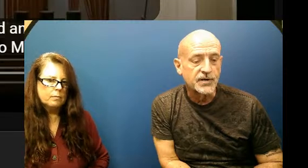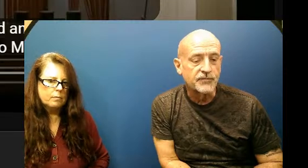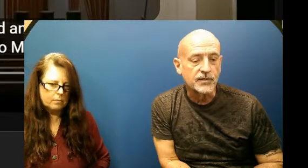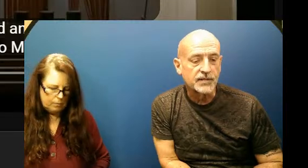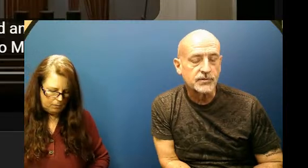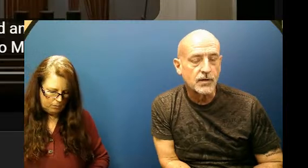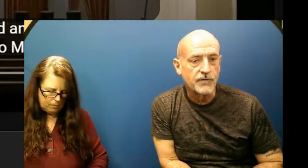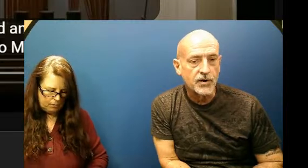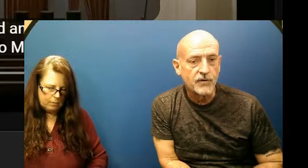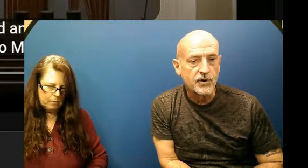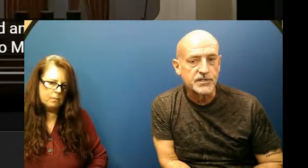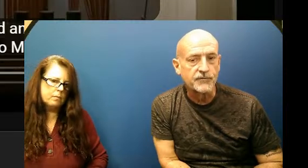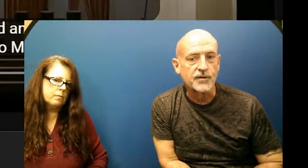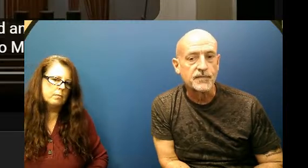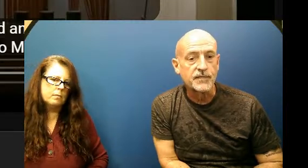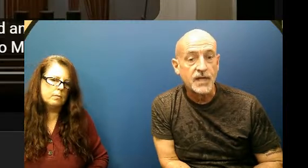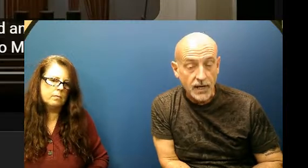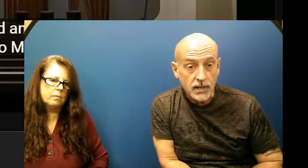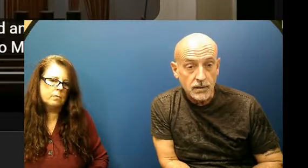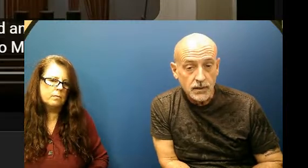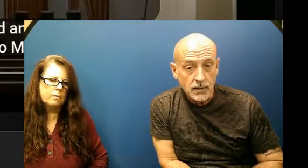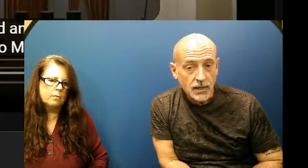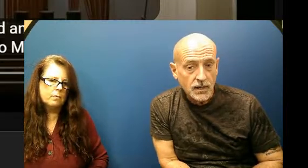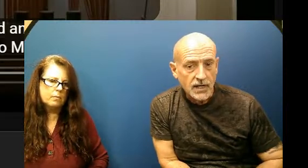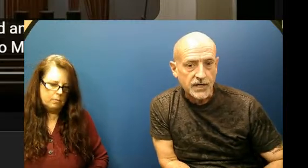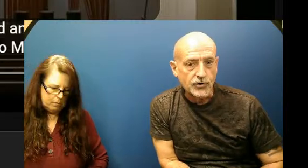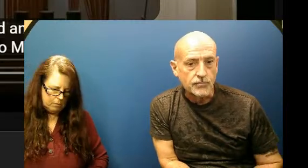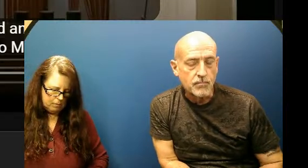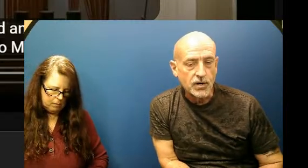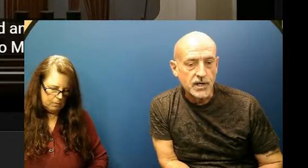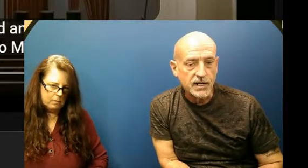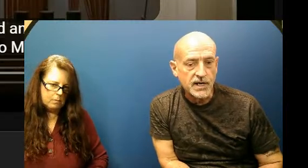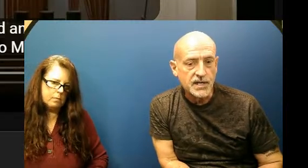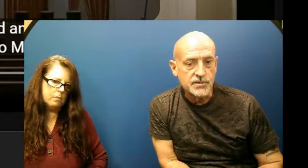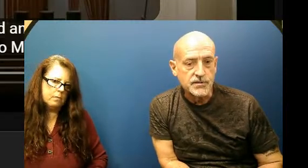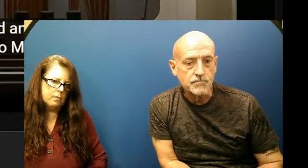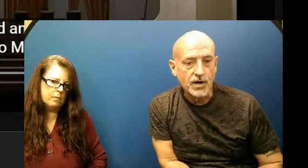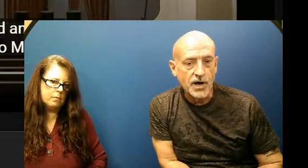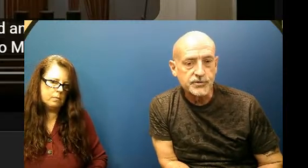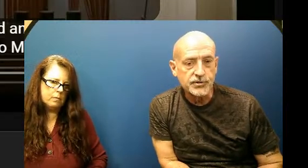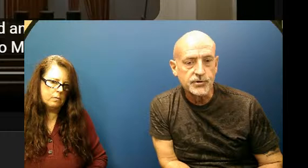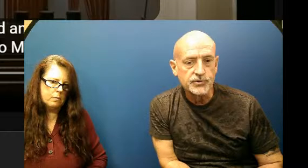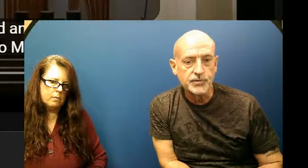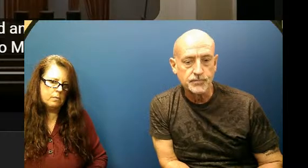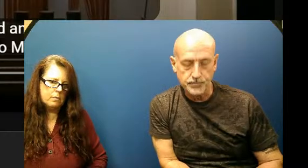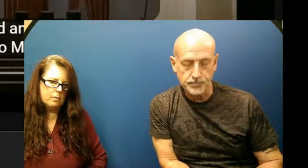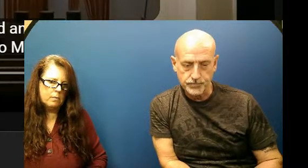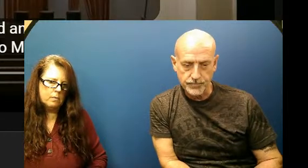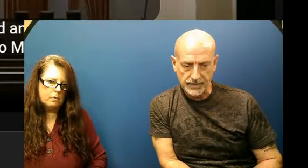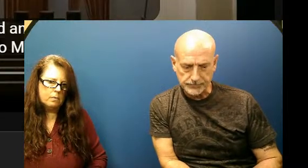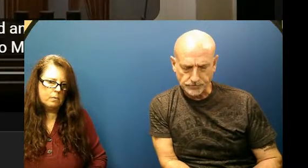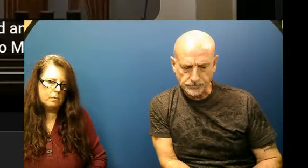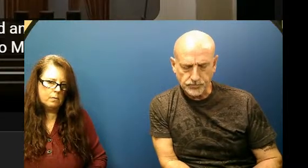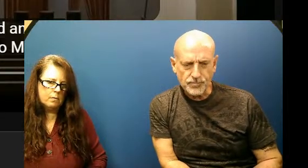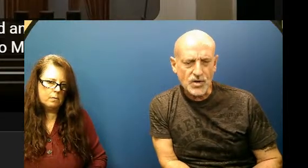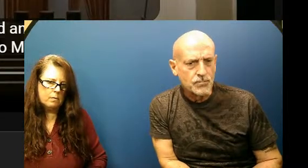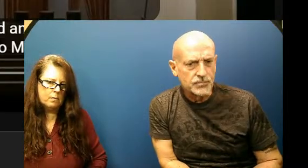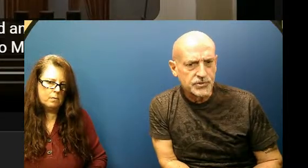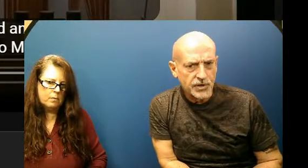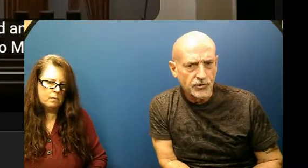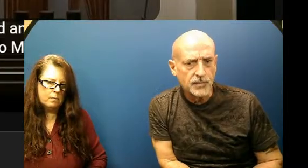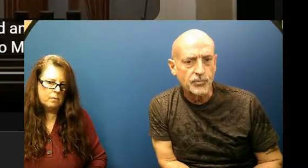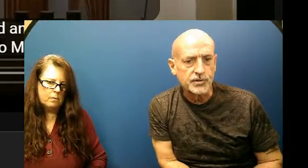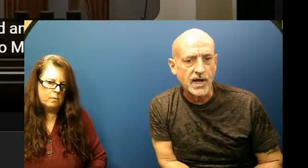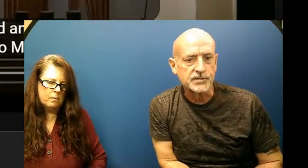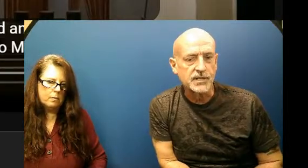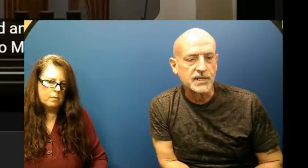a very, very different thing. And again, the Constitution